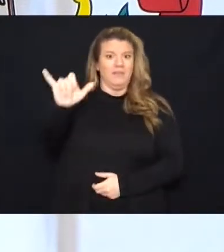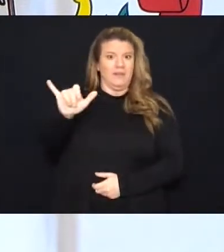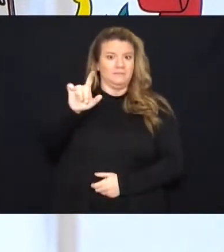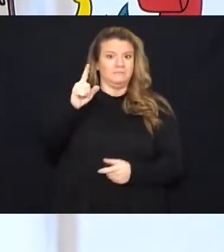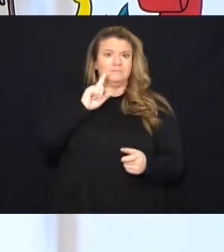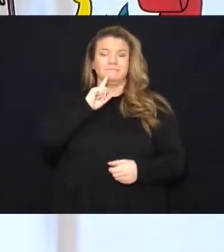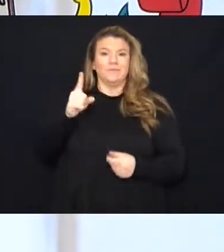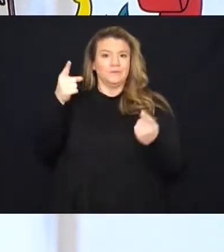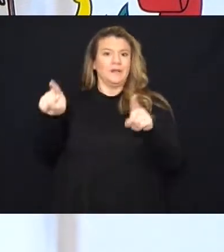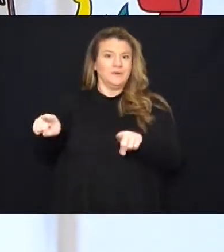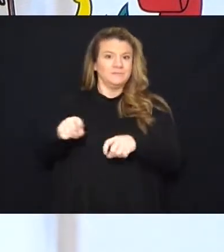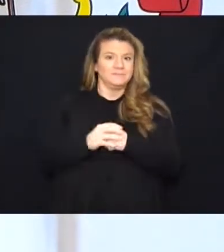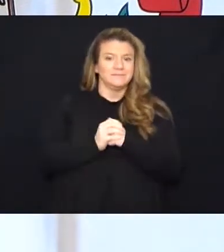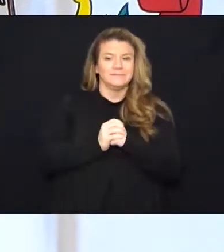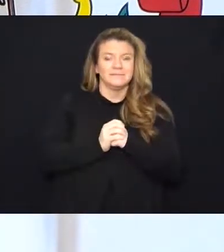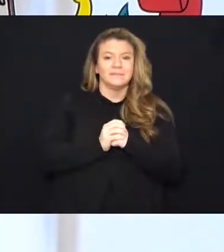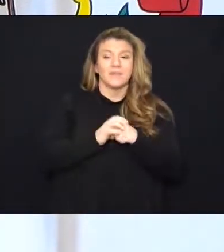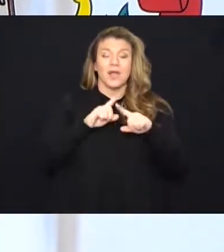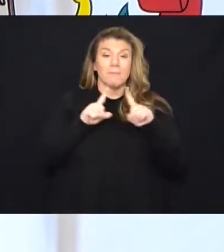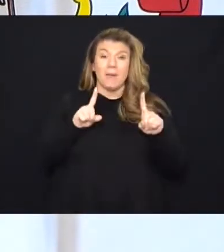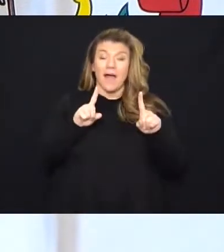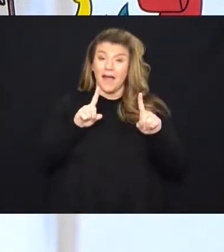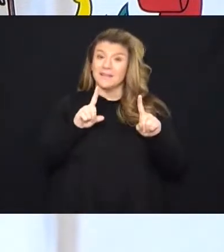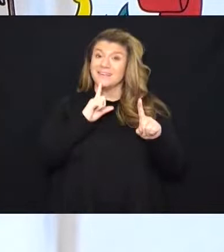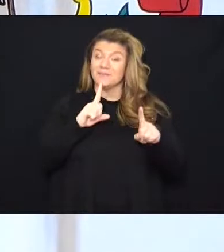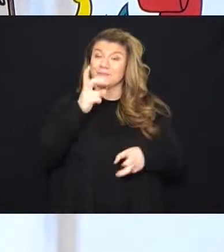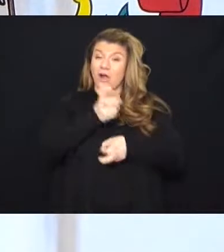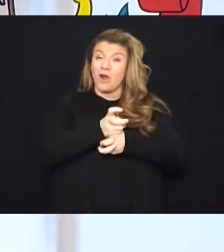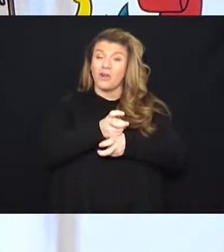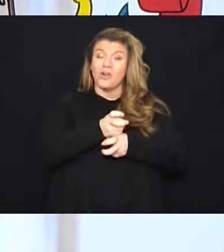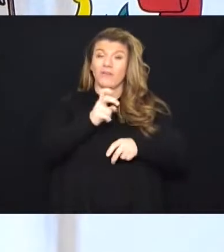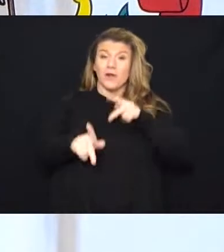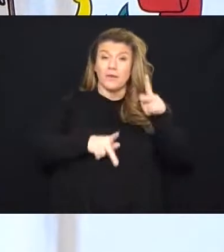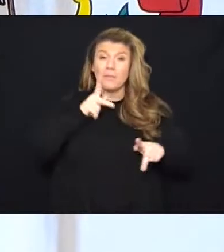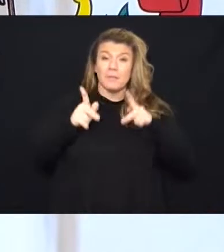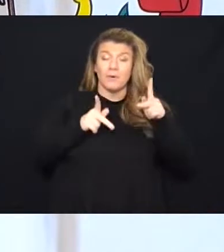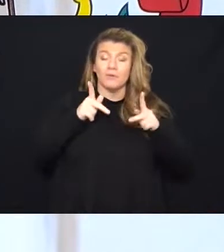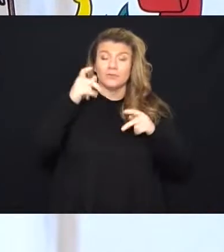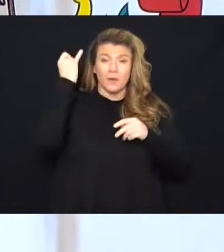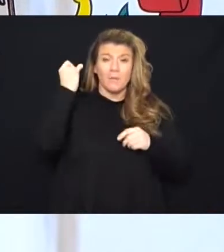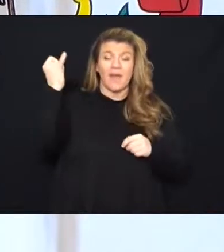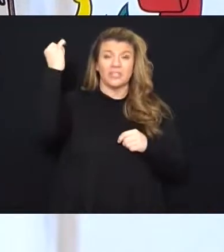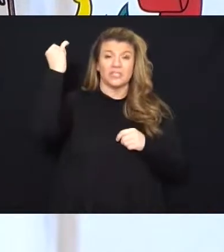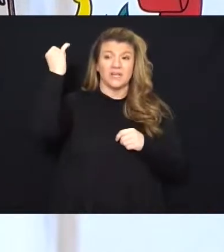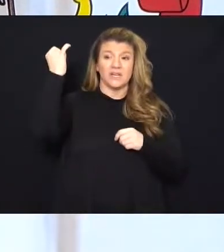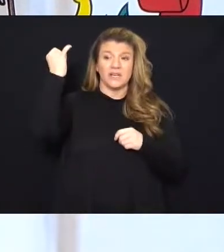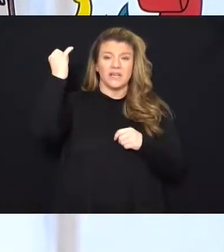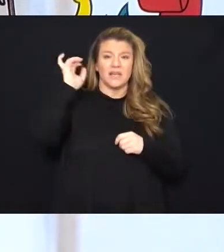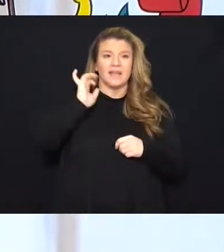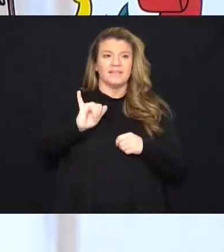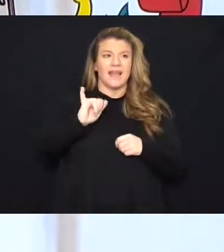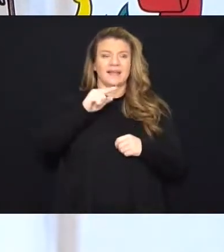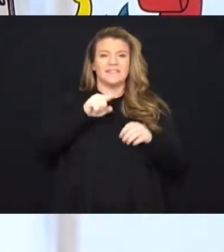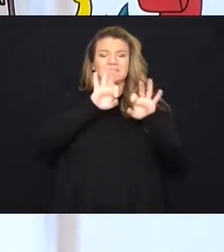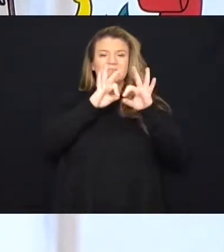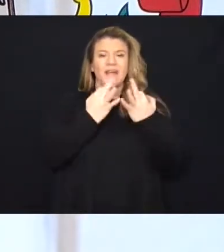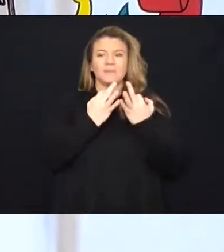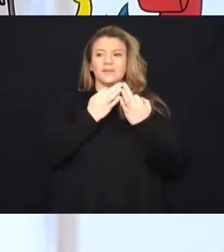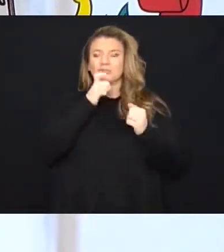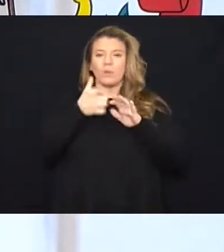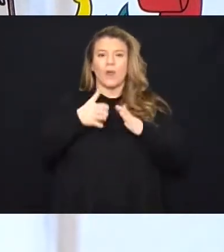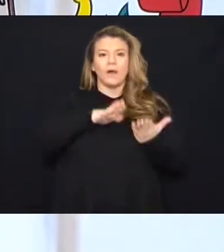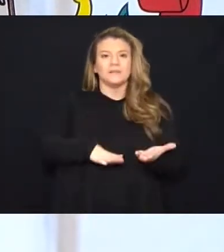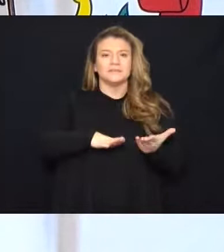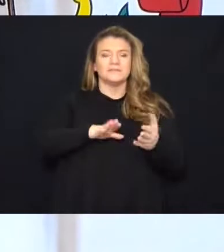But it's even harder, for people to imagine, that especially these families that have lost loved